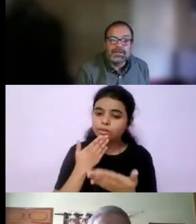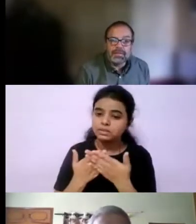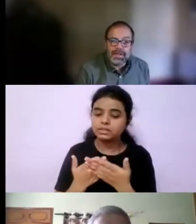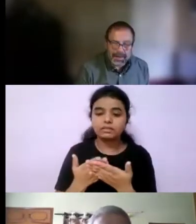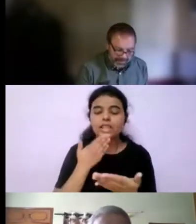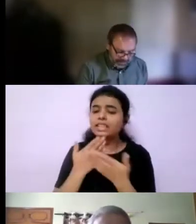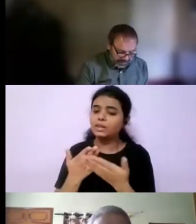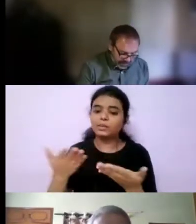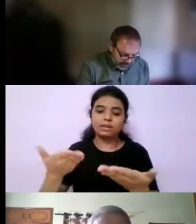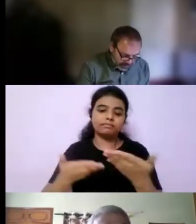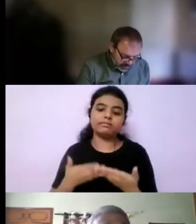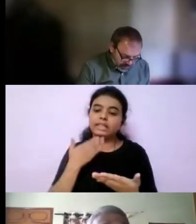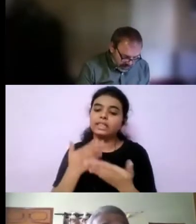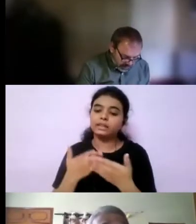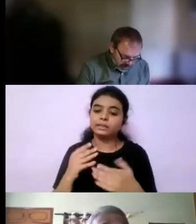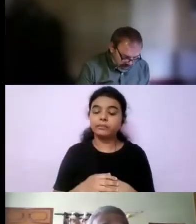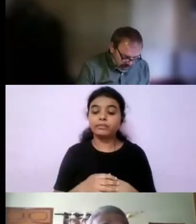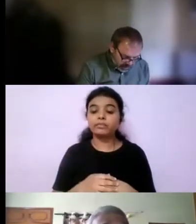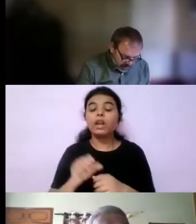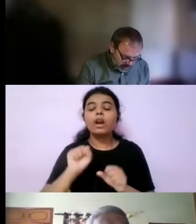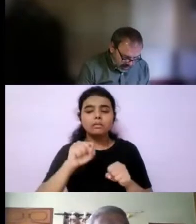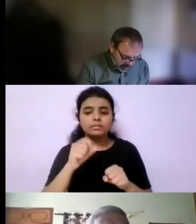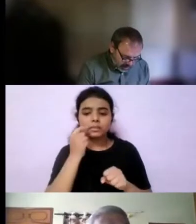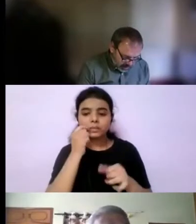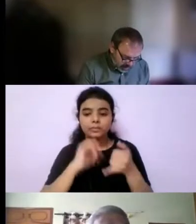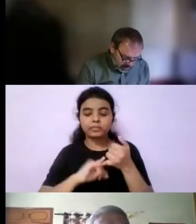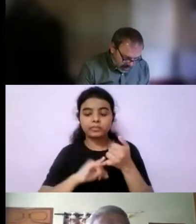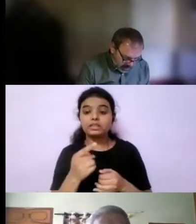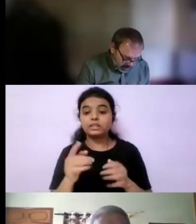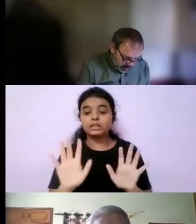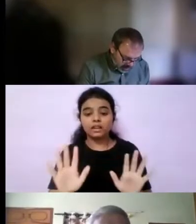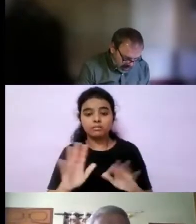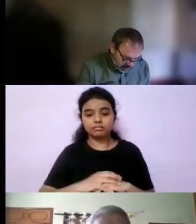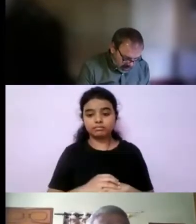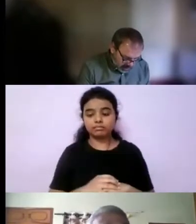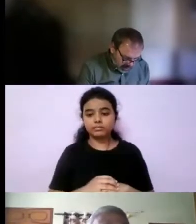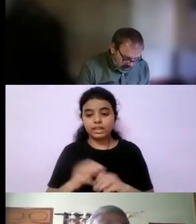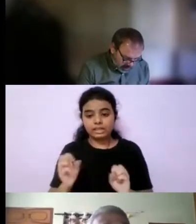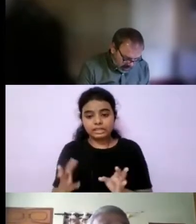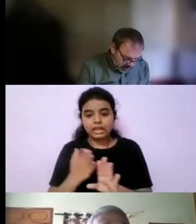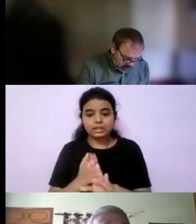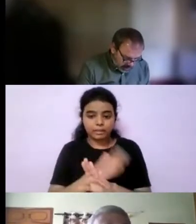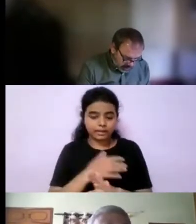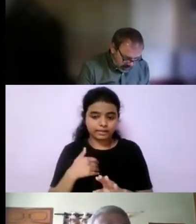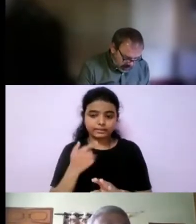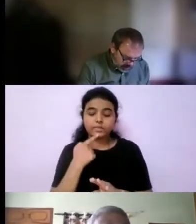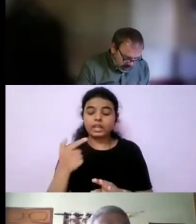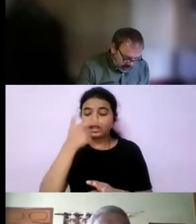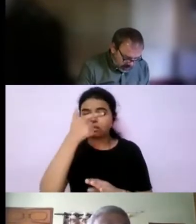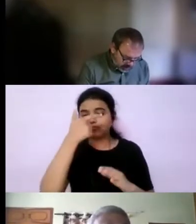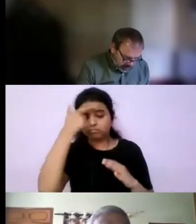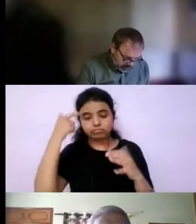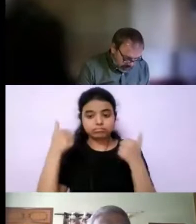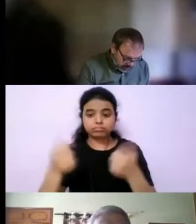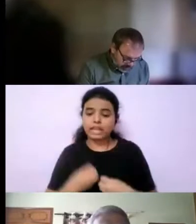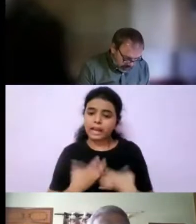pleased to be here. But before I hand over the virtual mic to you, It is also my great pleasure